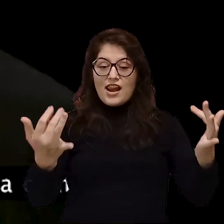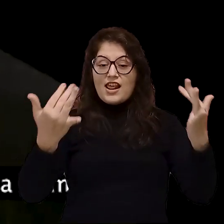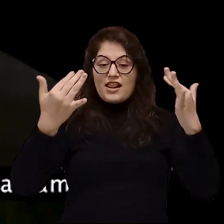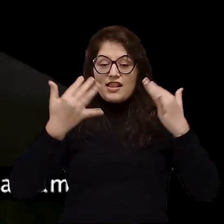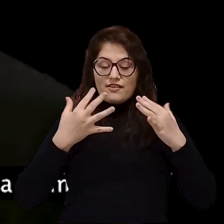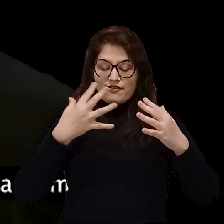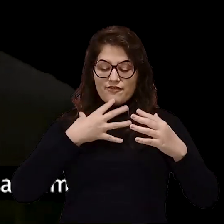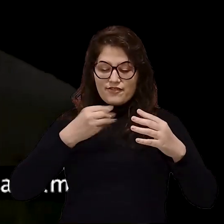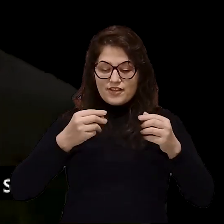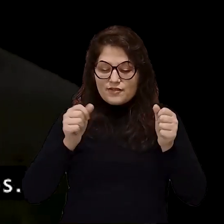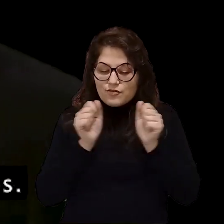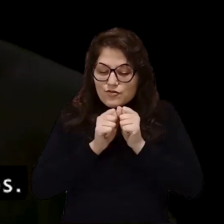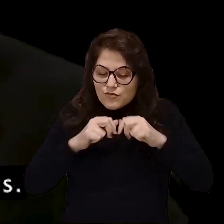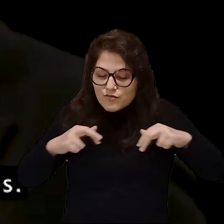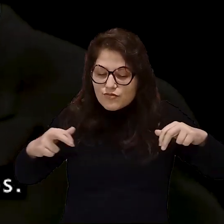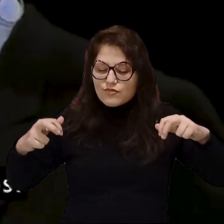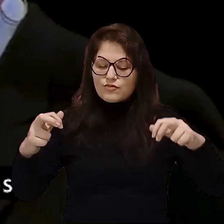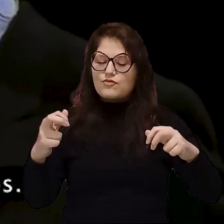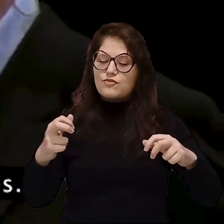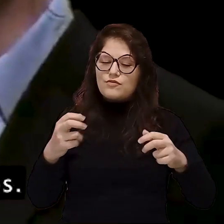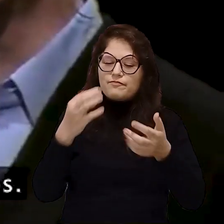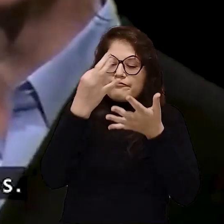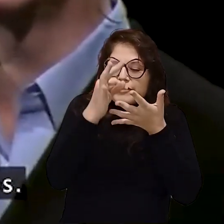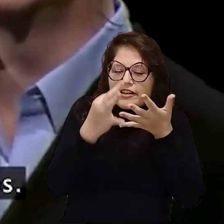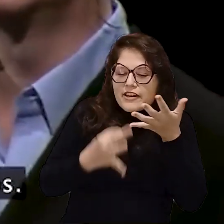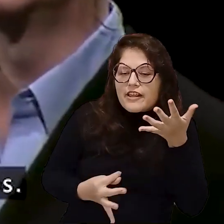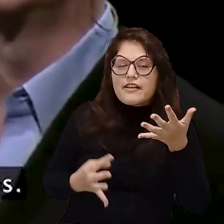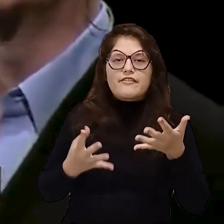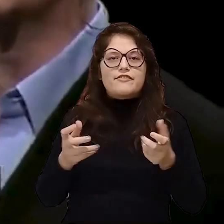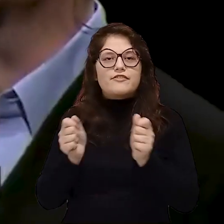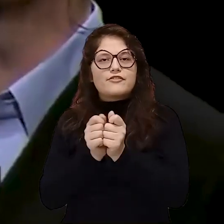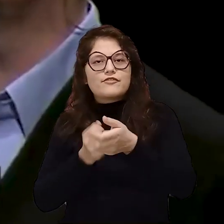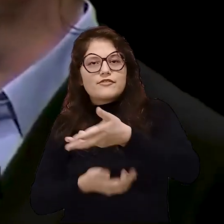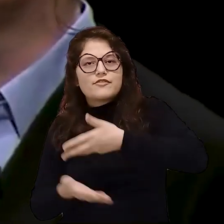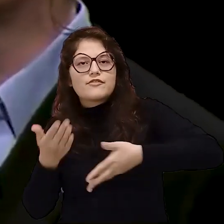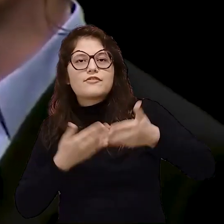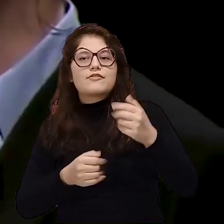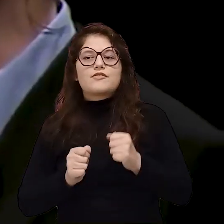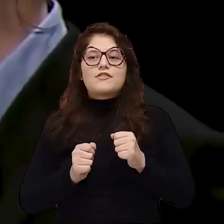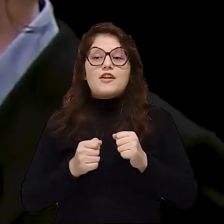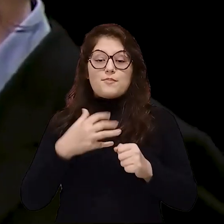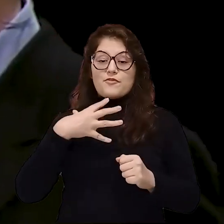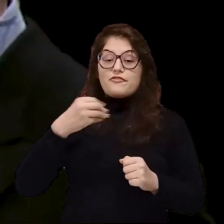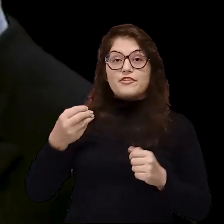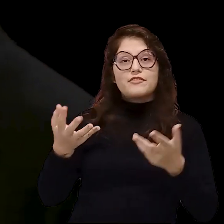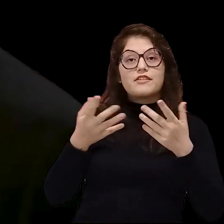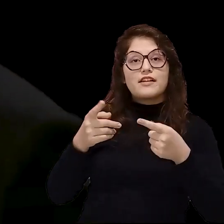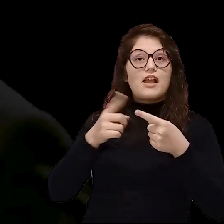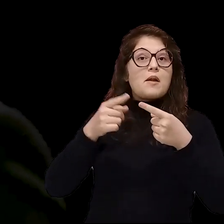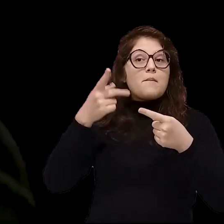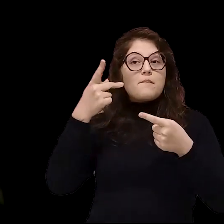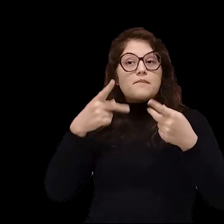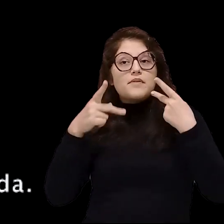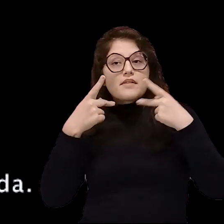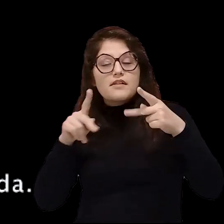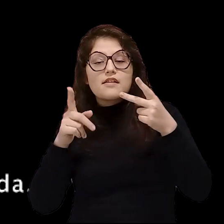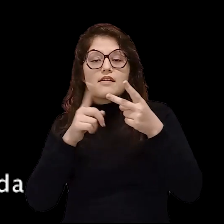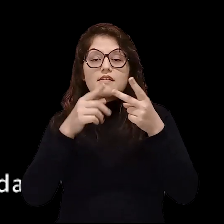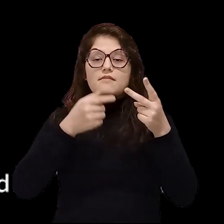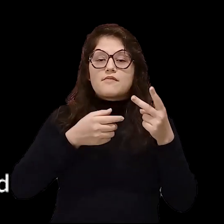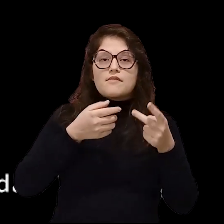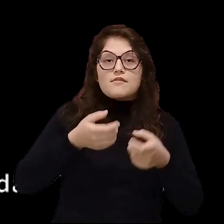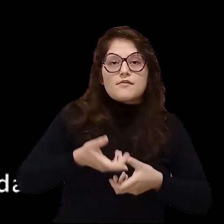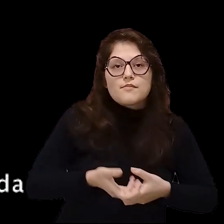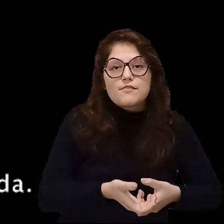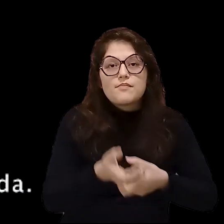just all up on my bed and we're doing homework all together and everything. One of them wants to be a preacher, one of them wants to be a firefighter, and one